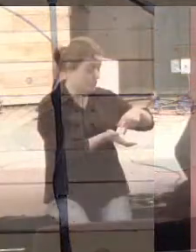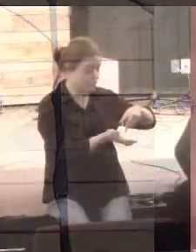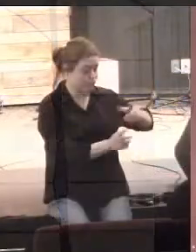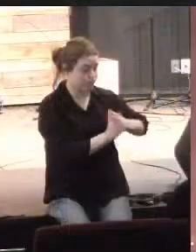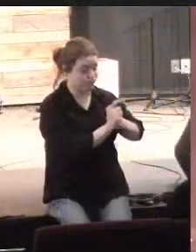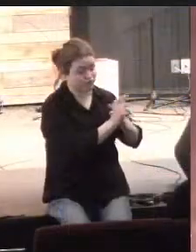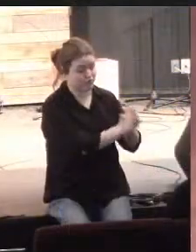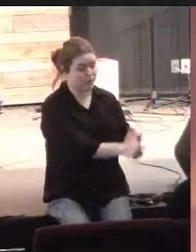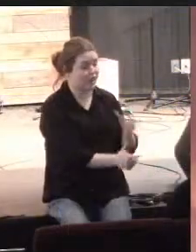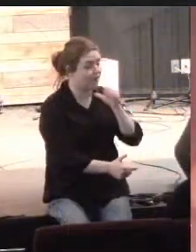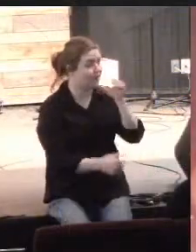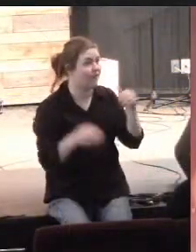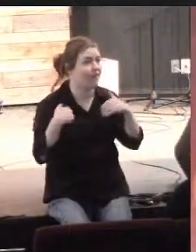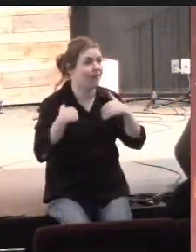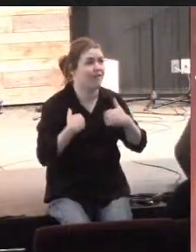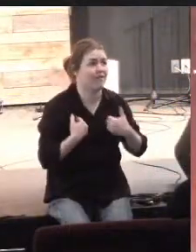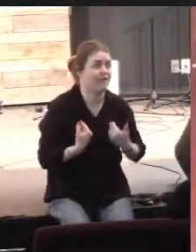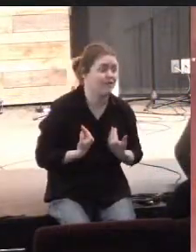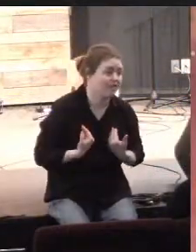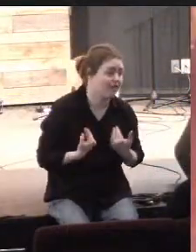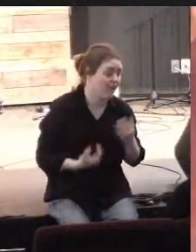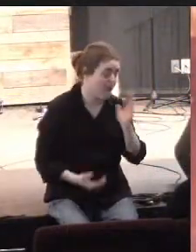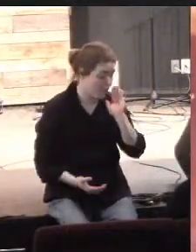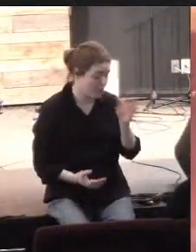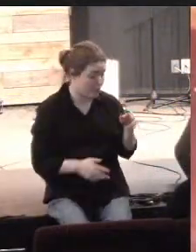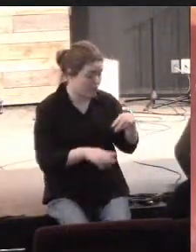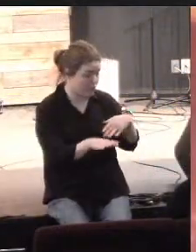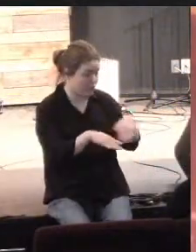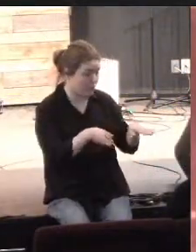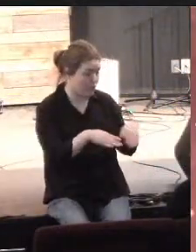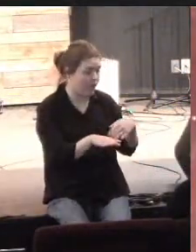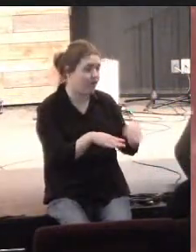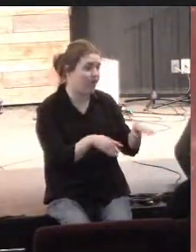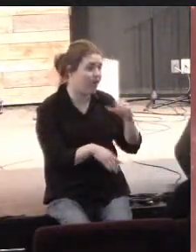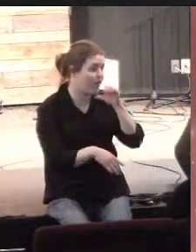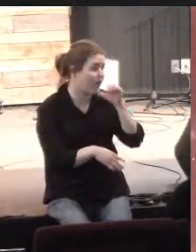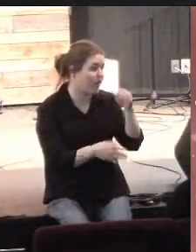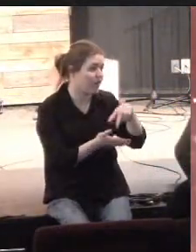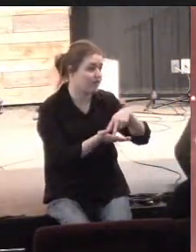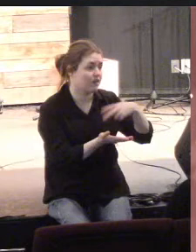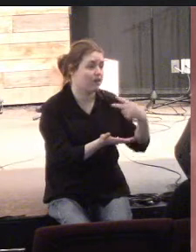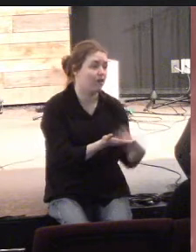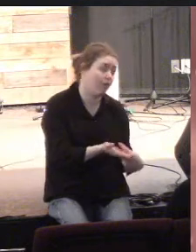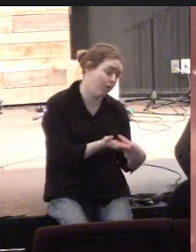weary. And they will walk and not faint.